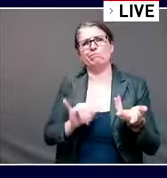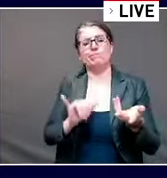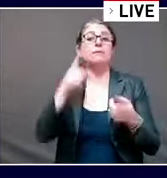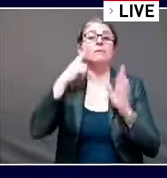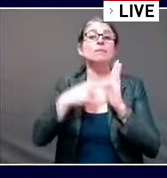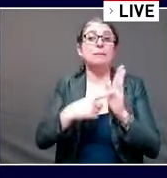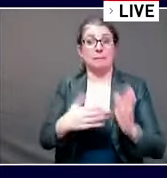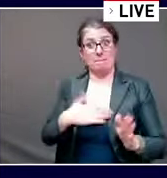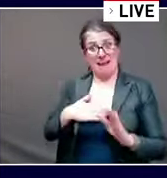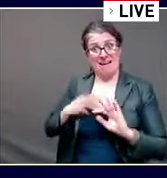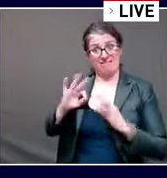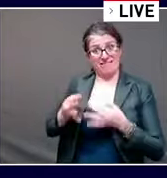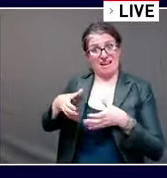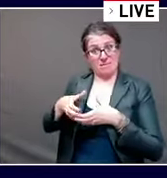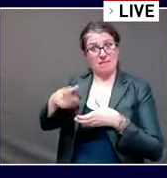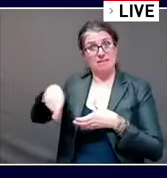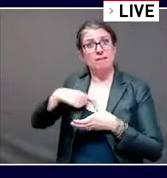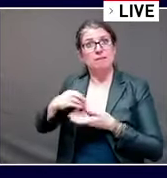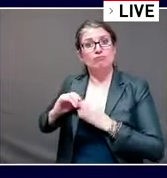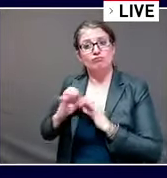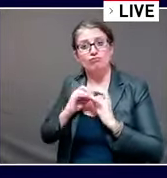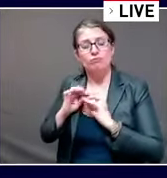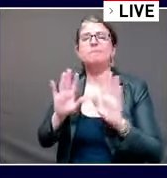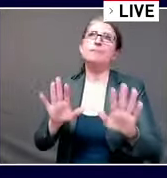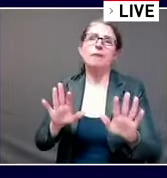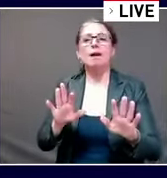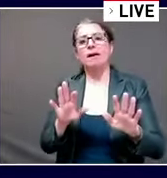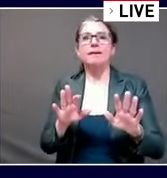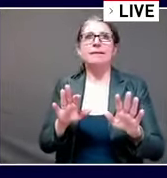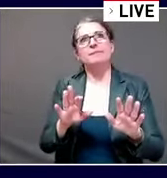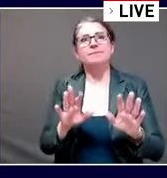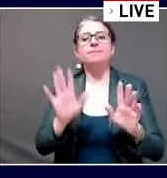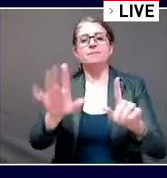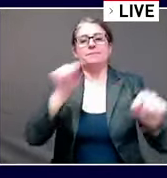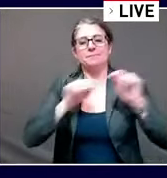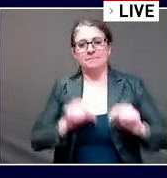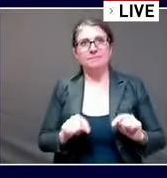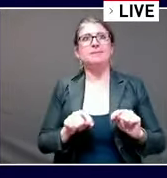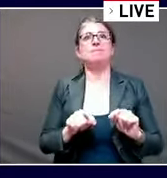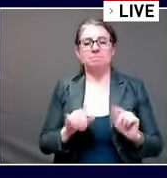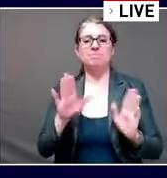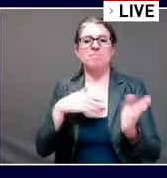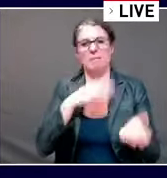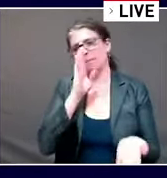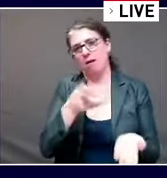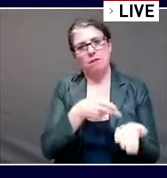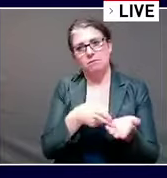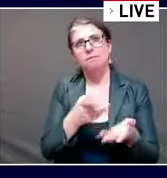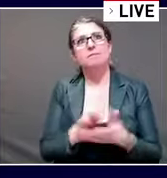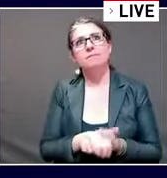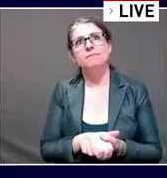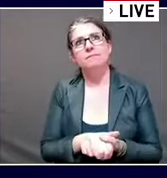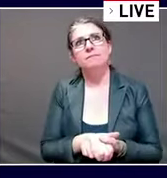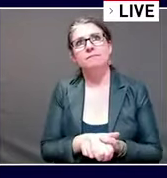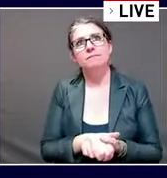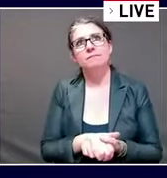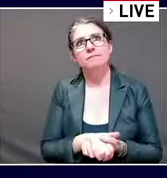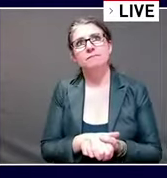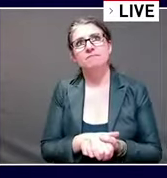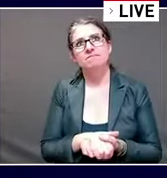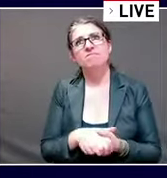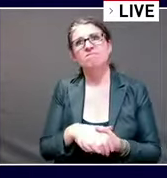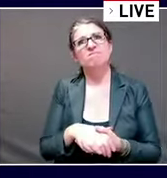not thinking of these things, because it's a downer, right? Let's just acknowledge how much of a bummer it is to end 2020, a